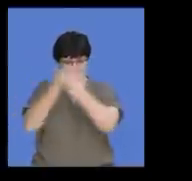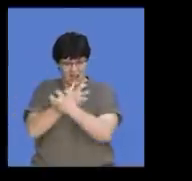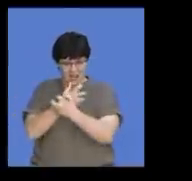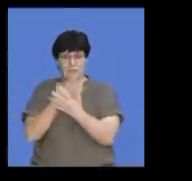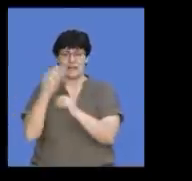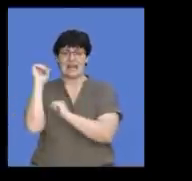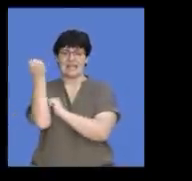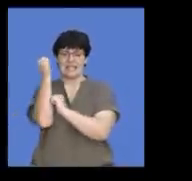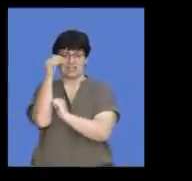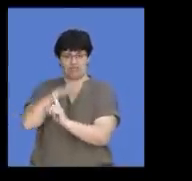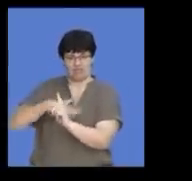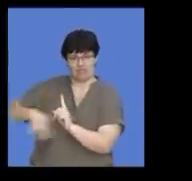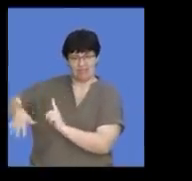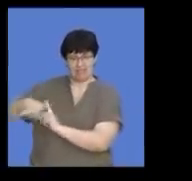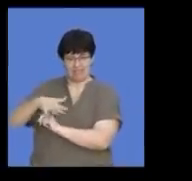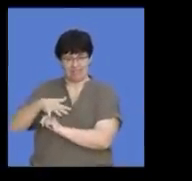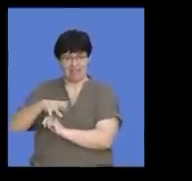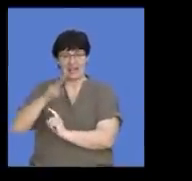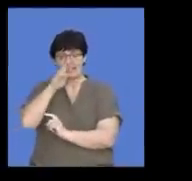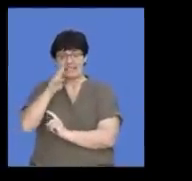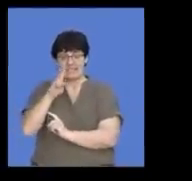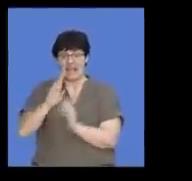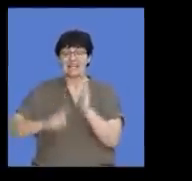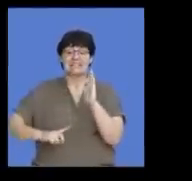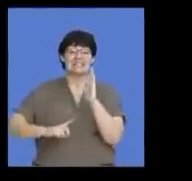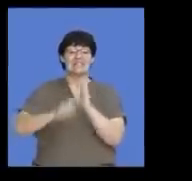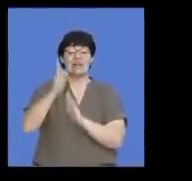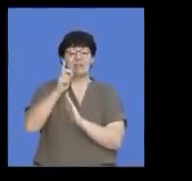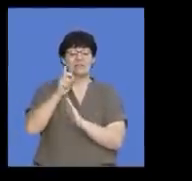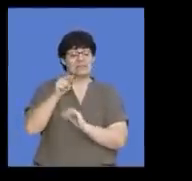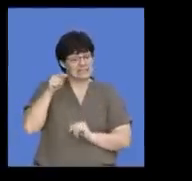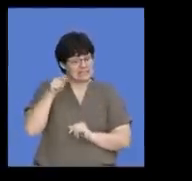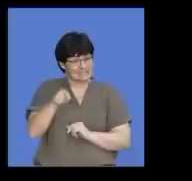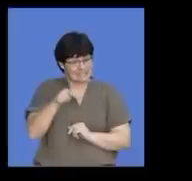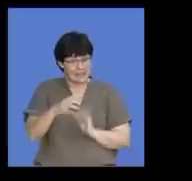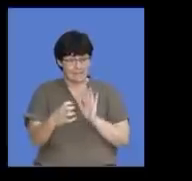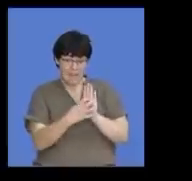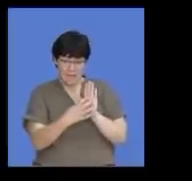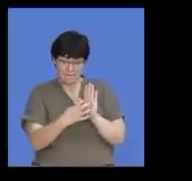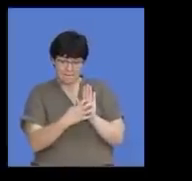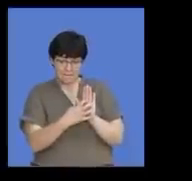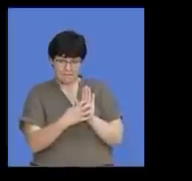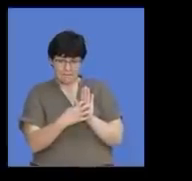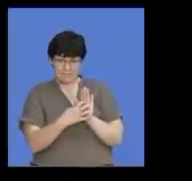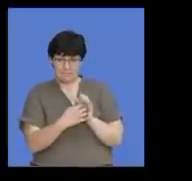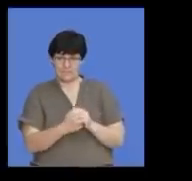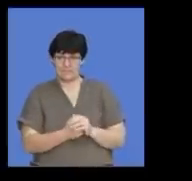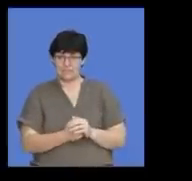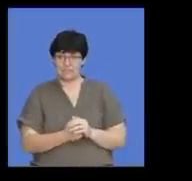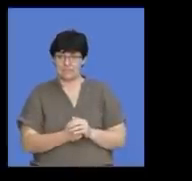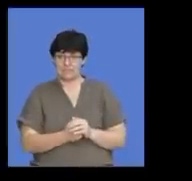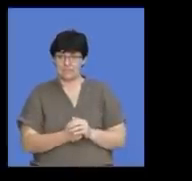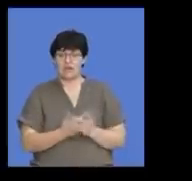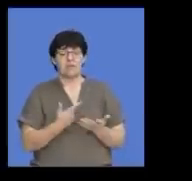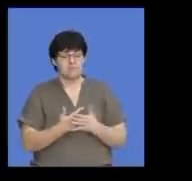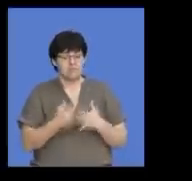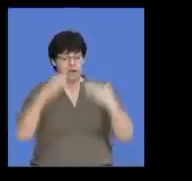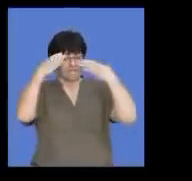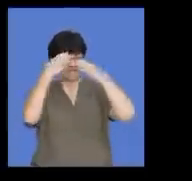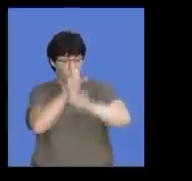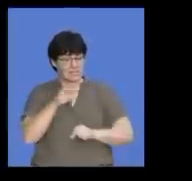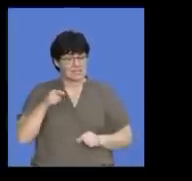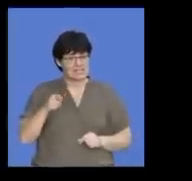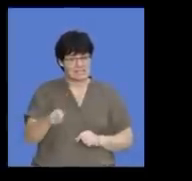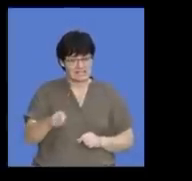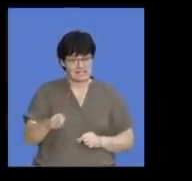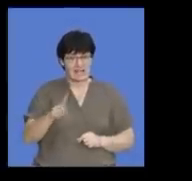your industrial areas. Notice how the development in this particular map, let's bring in a red, is concentrated